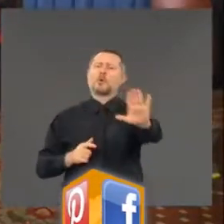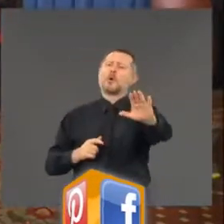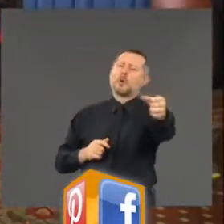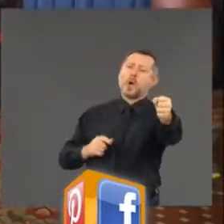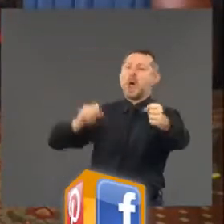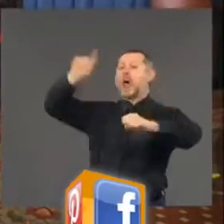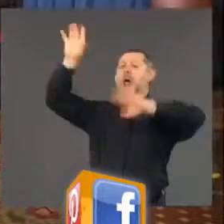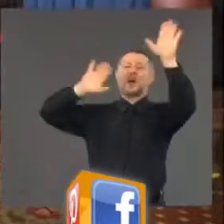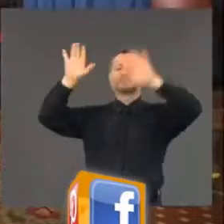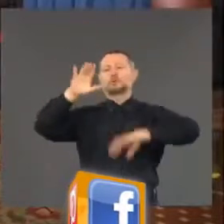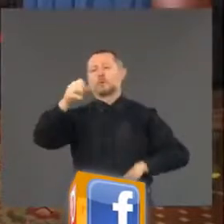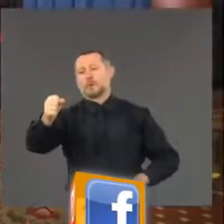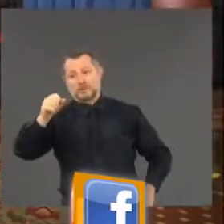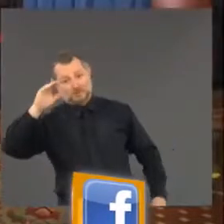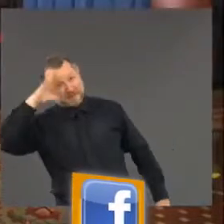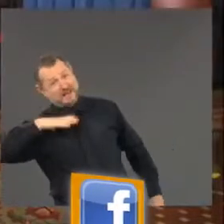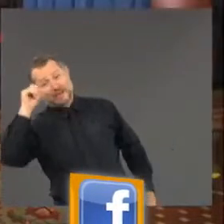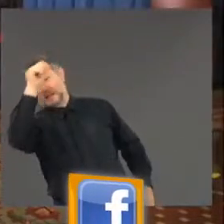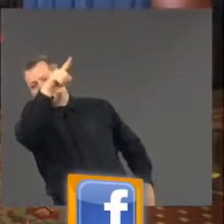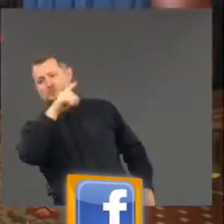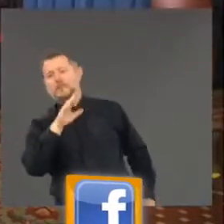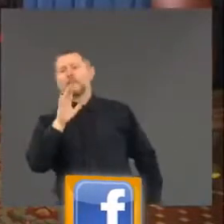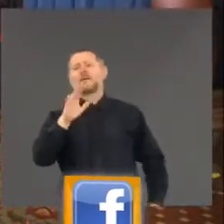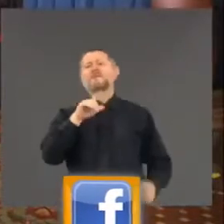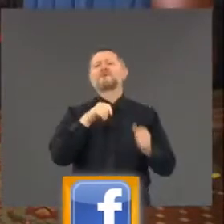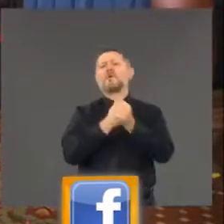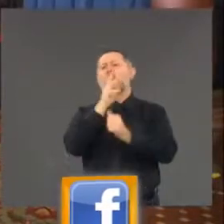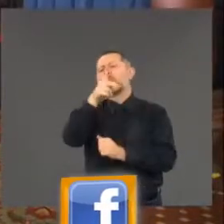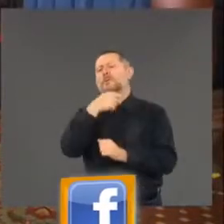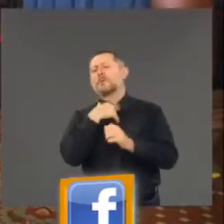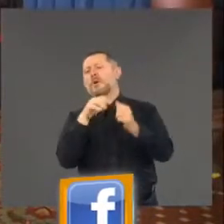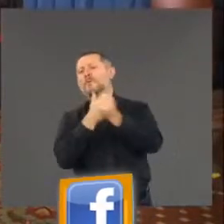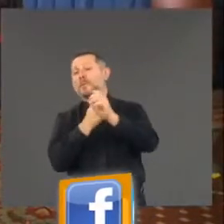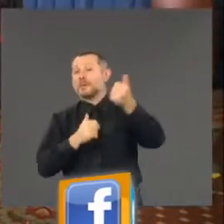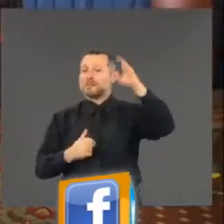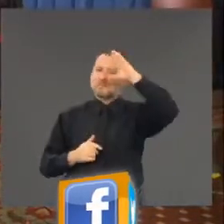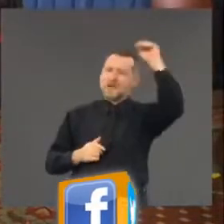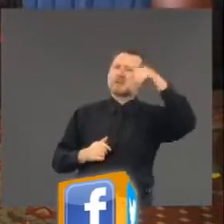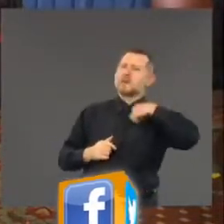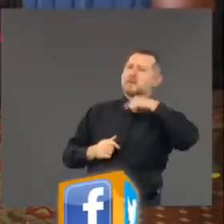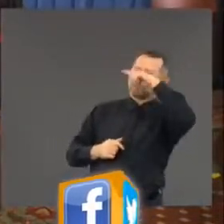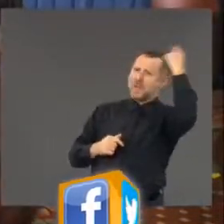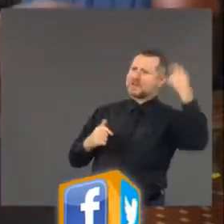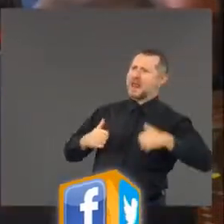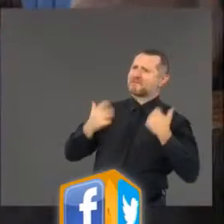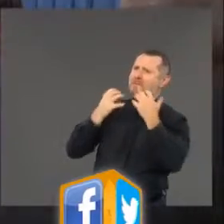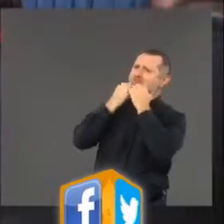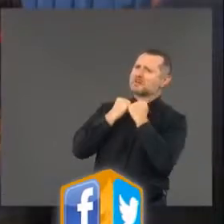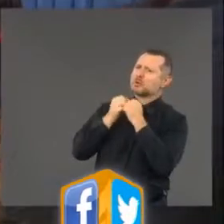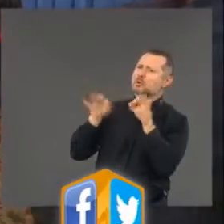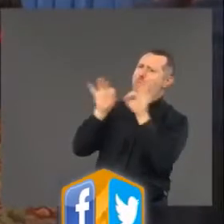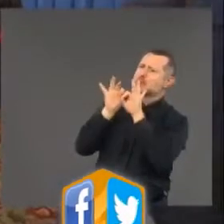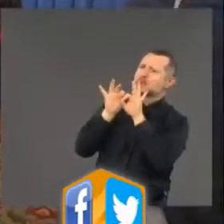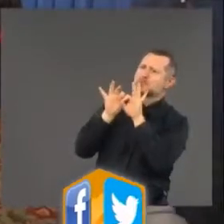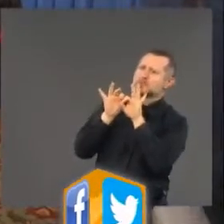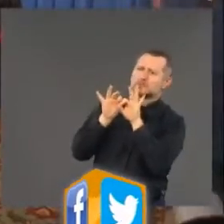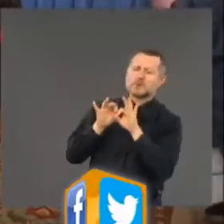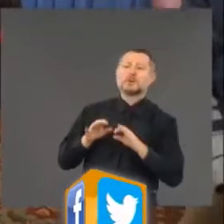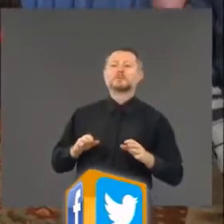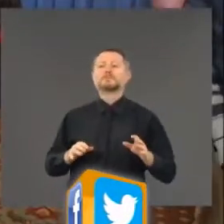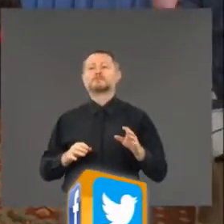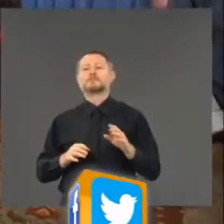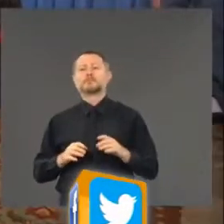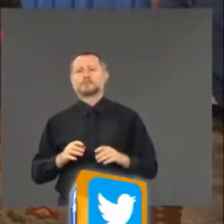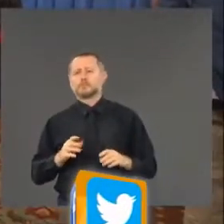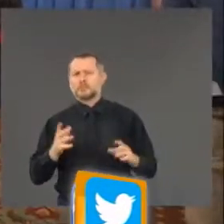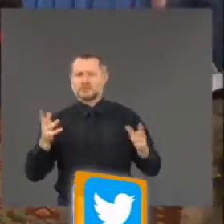The rallying cry at these protests has been Black Lives Matter. Black Lives Matter has been the rallying cry at a lot of these. Is that a saying